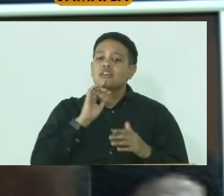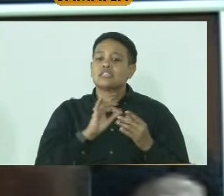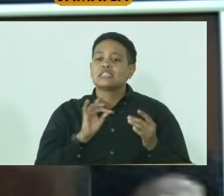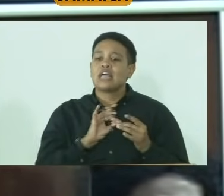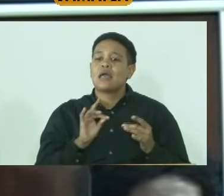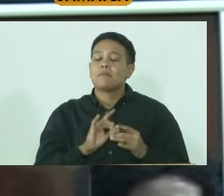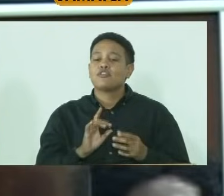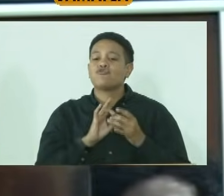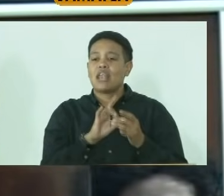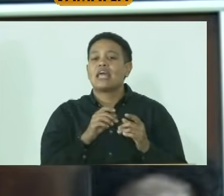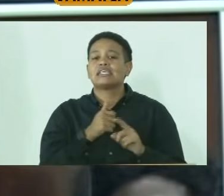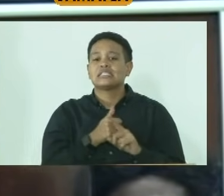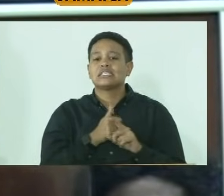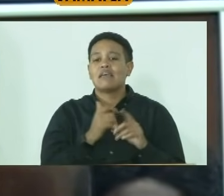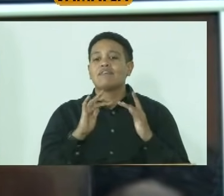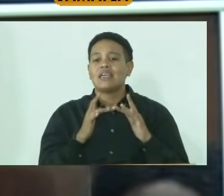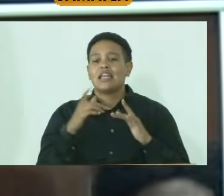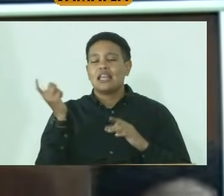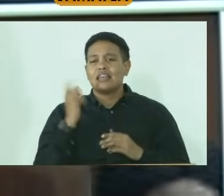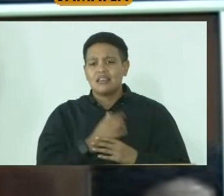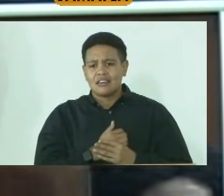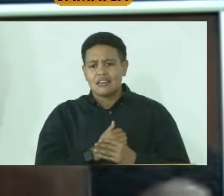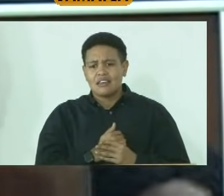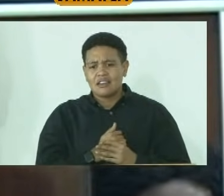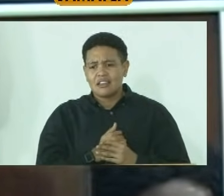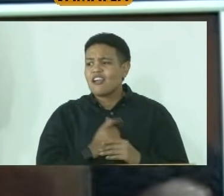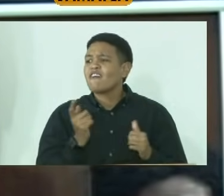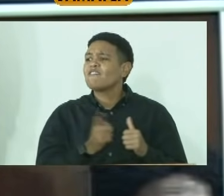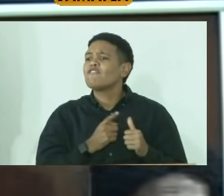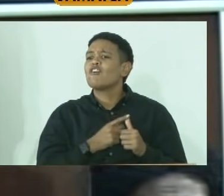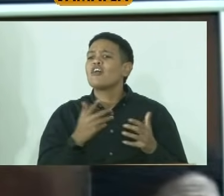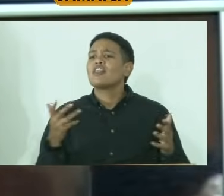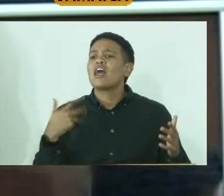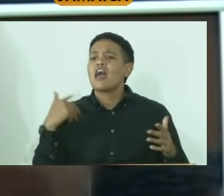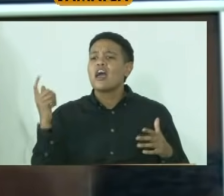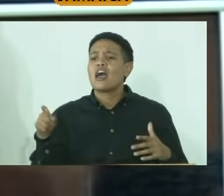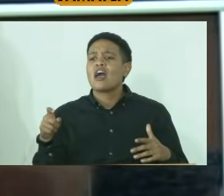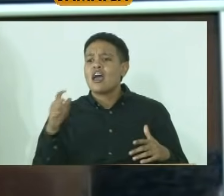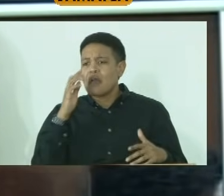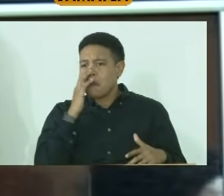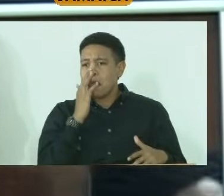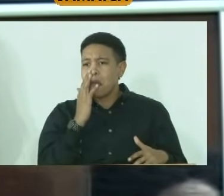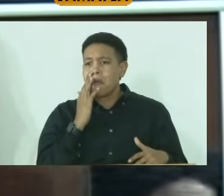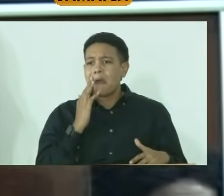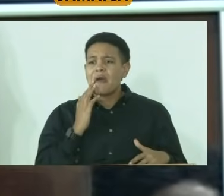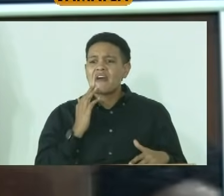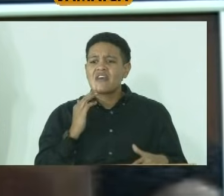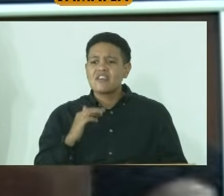on the broadband. The first thing I wanted to ask, oh, you want to just deal with that, Phillip?